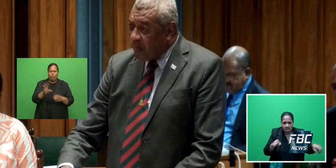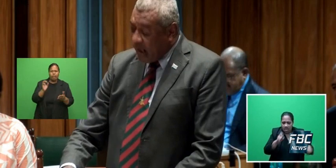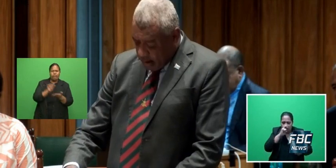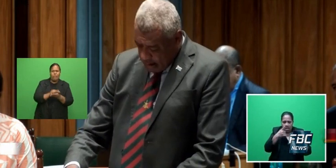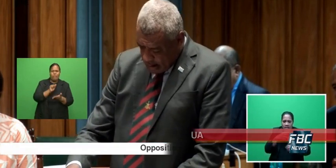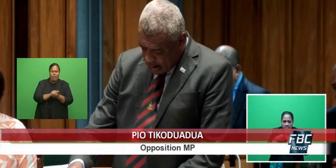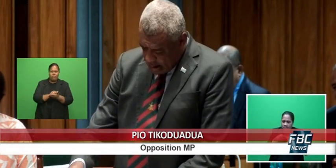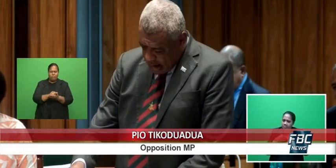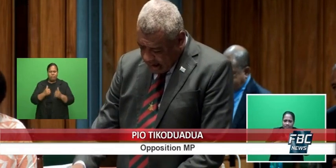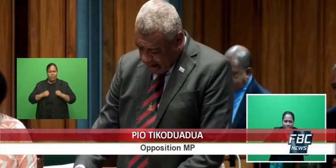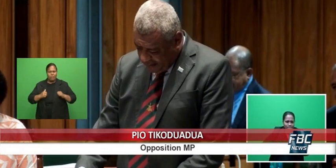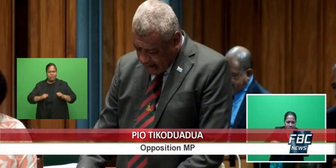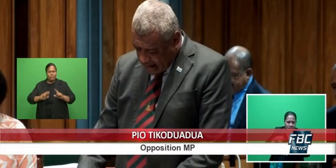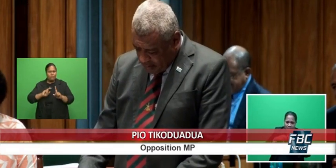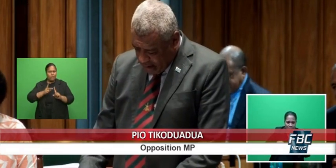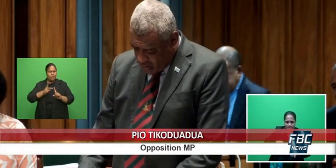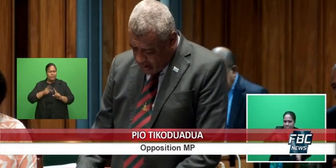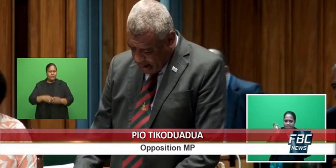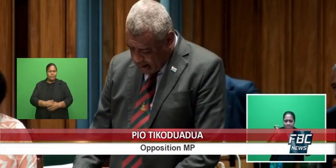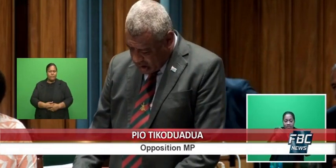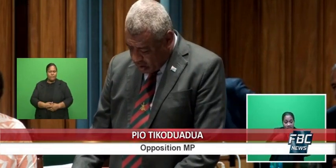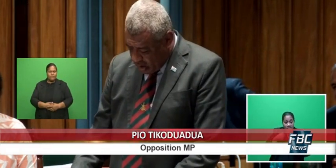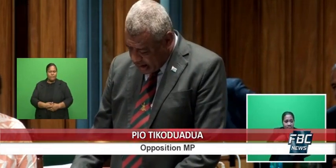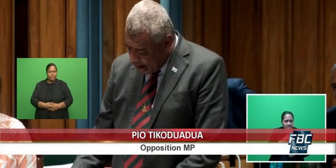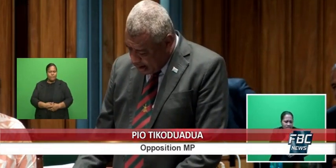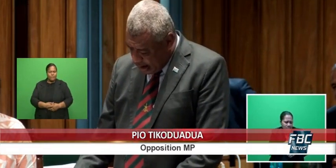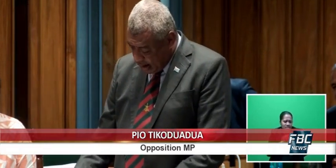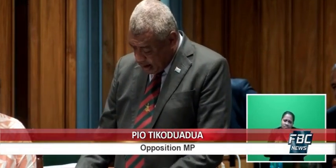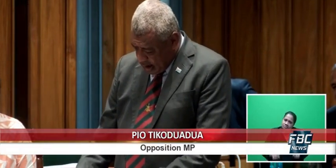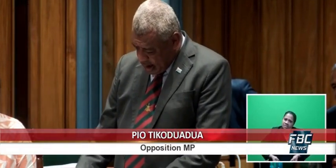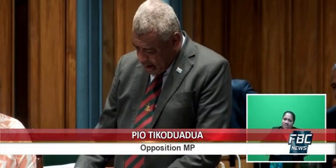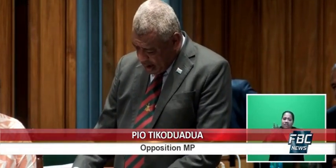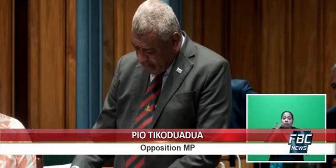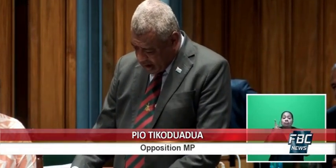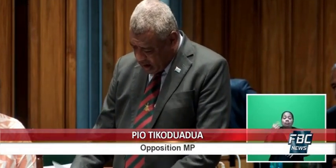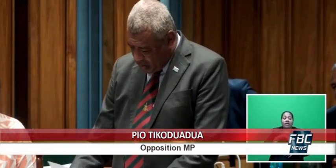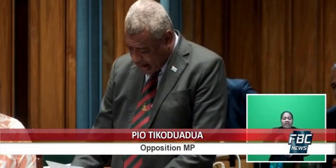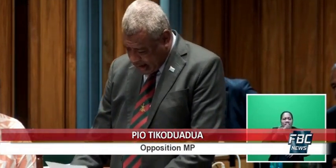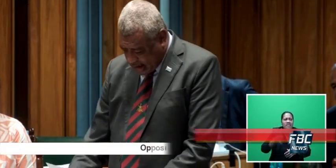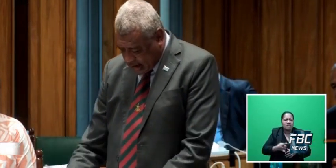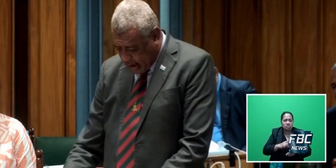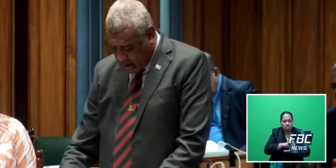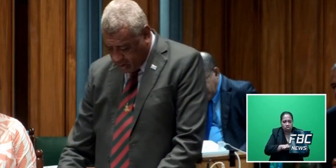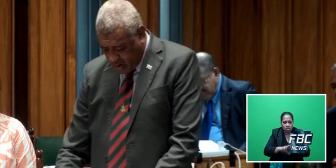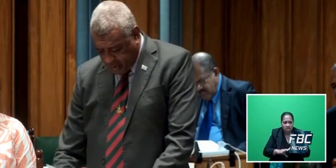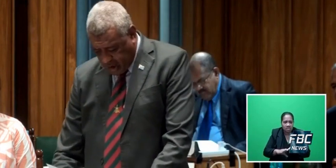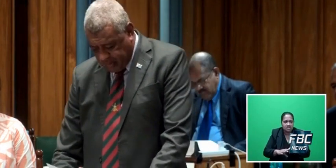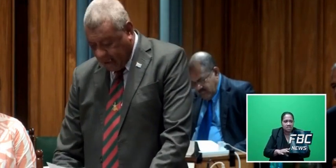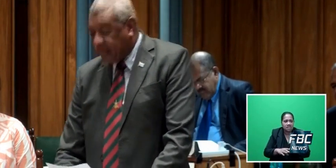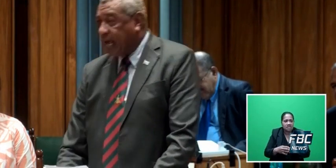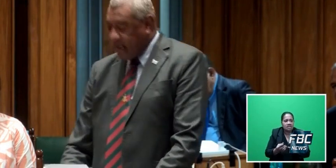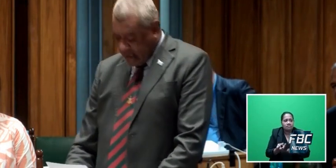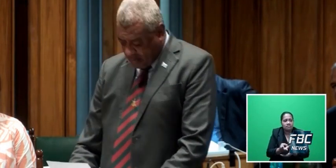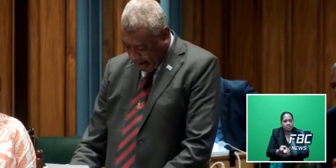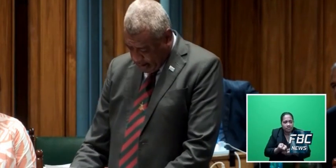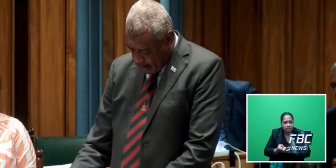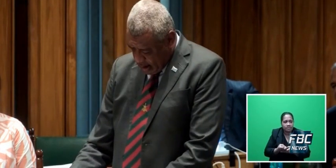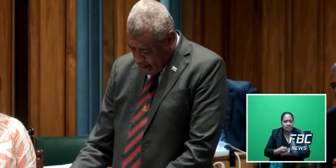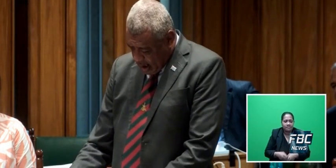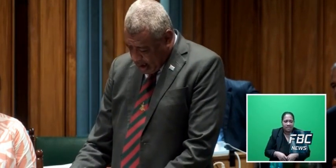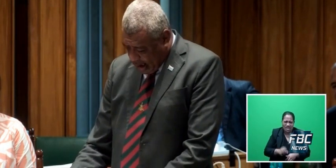For me, sacrificing my $200,000 salary and pension was necessary to avoid becoming a yes